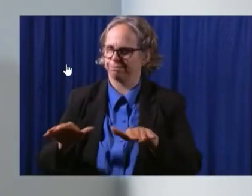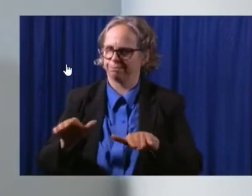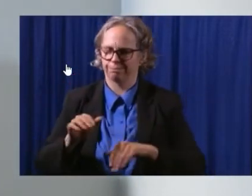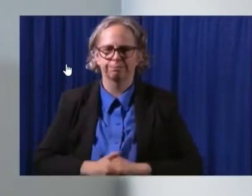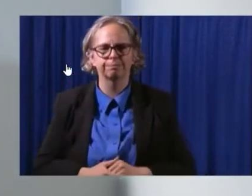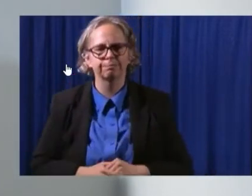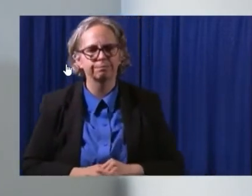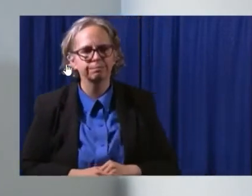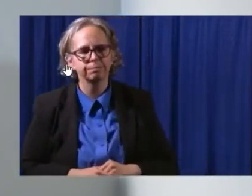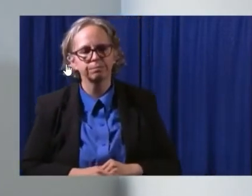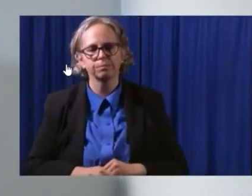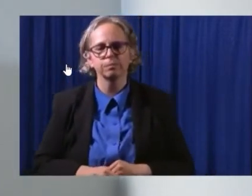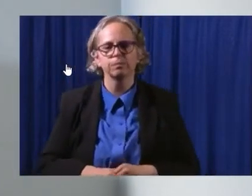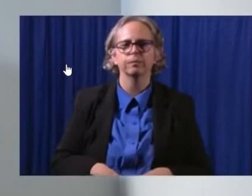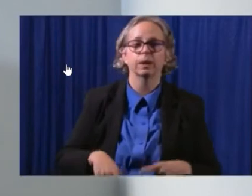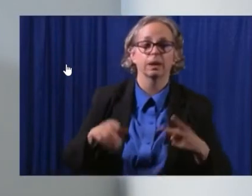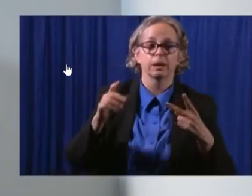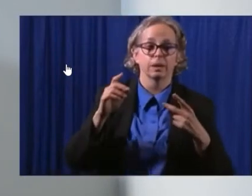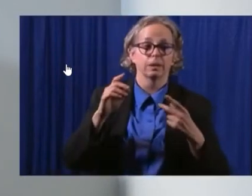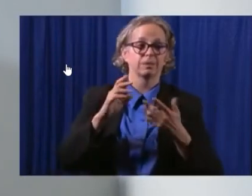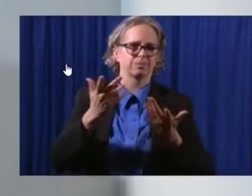that I think are worth emphasizing.